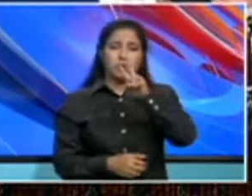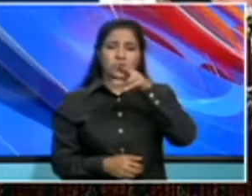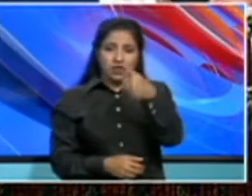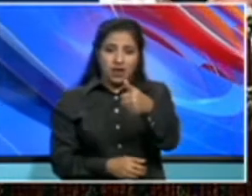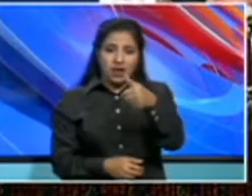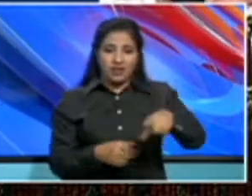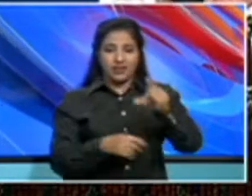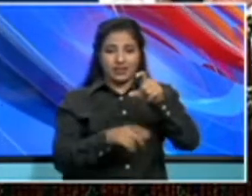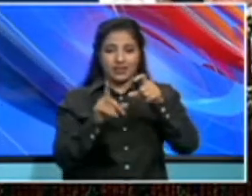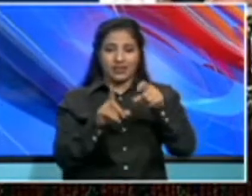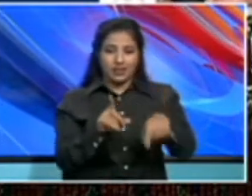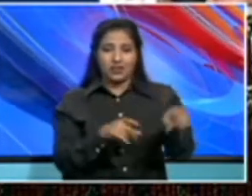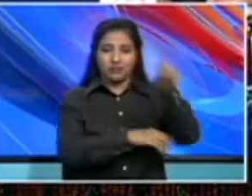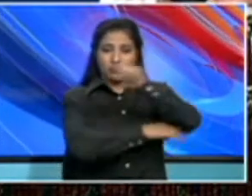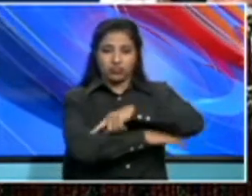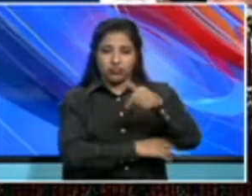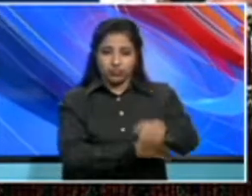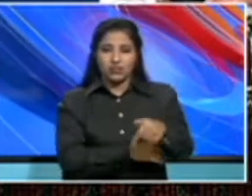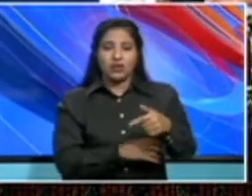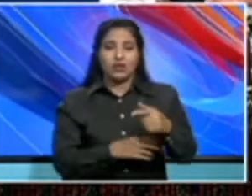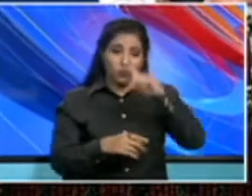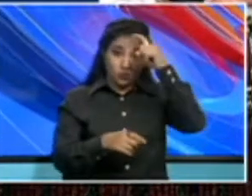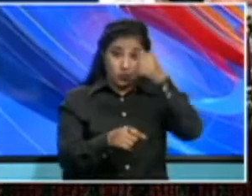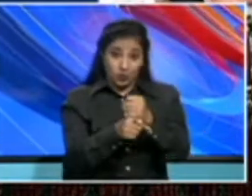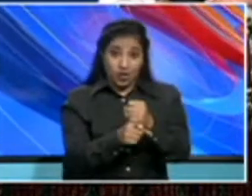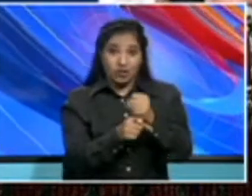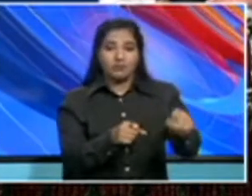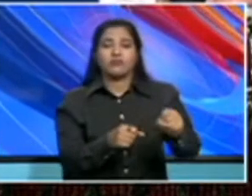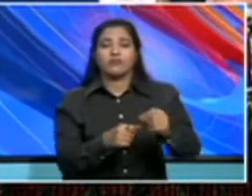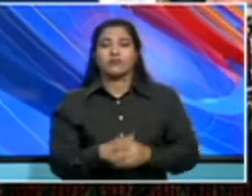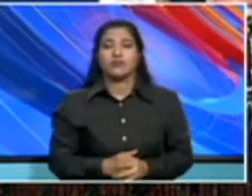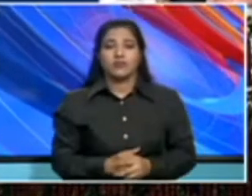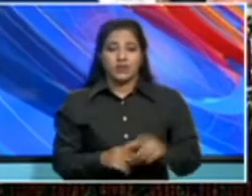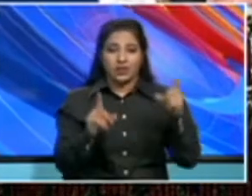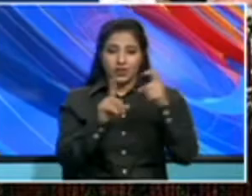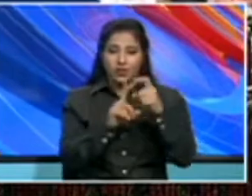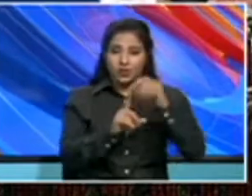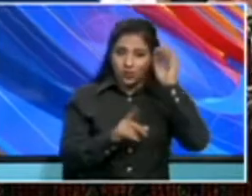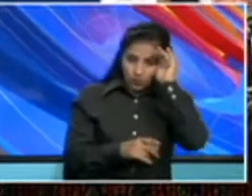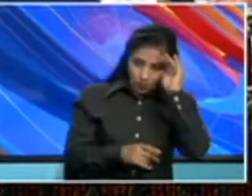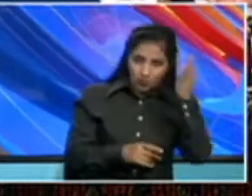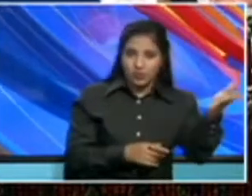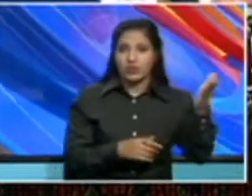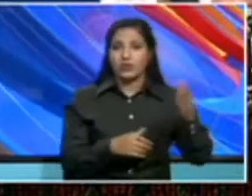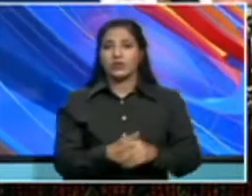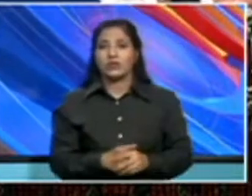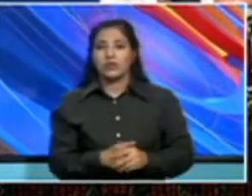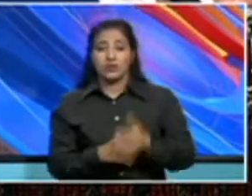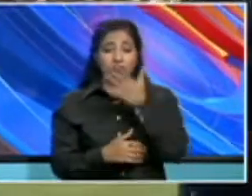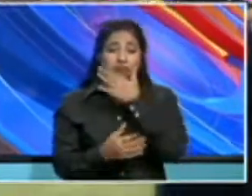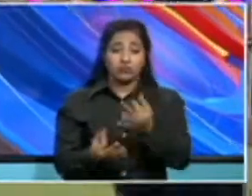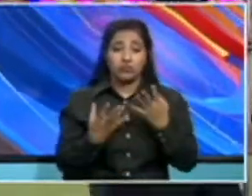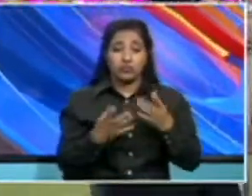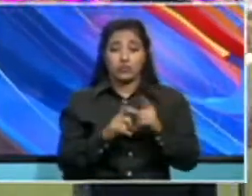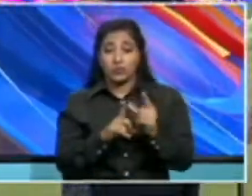6 centers in Gujarat. And over 7,000 athletes,